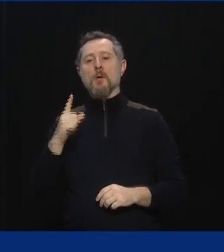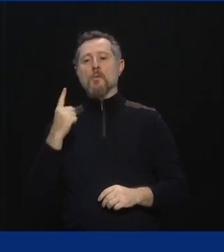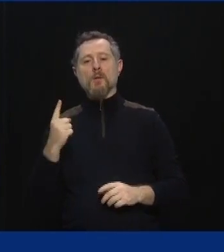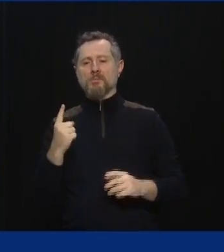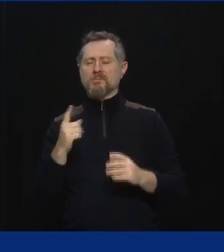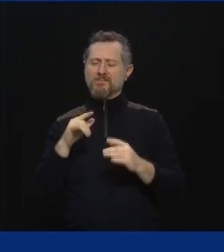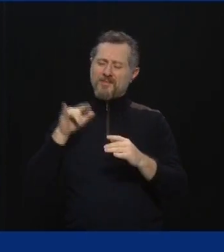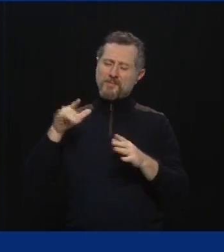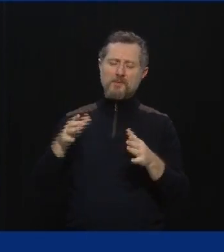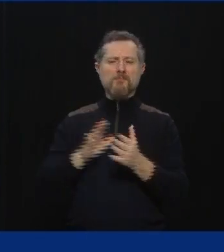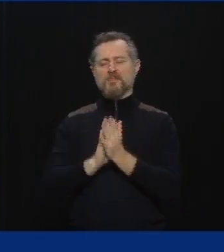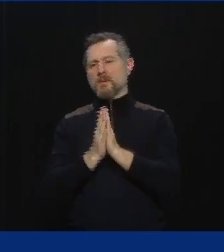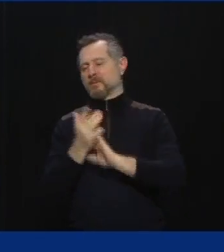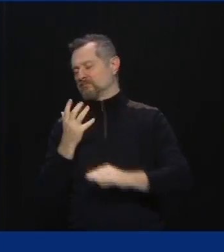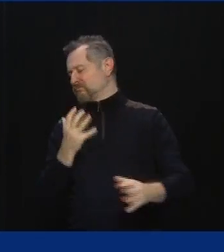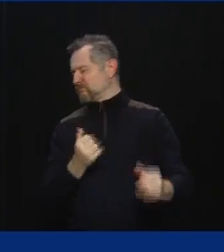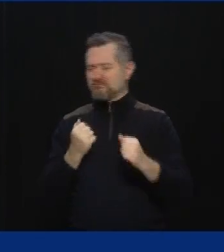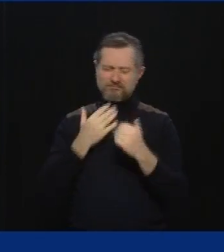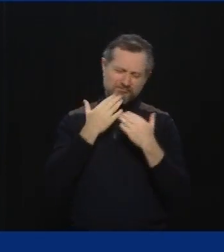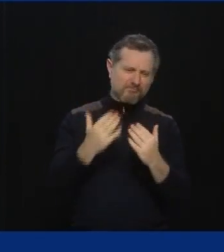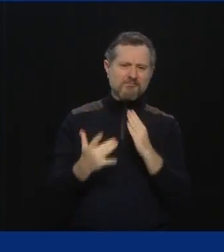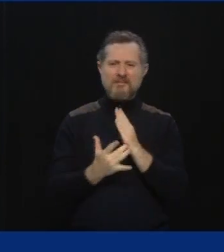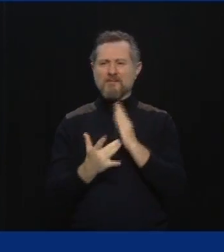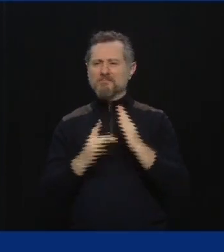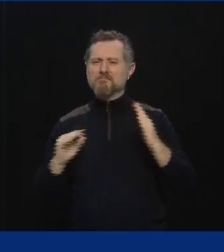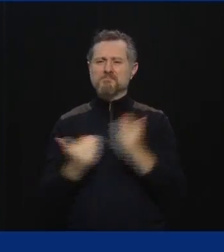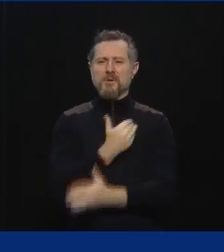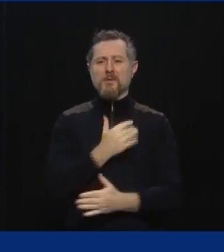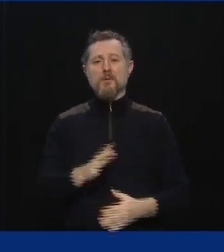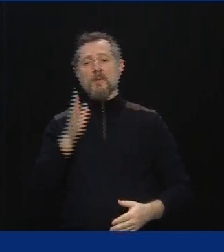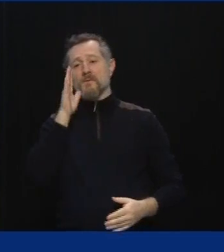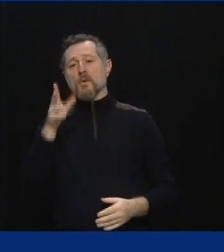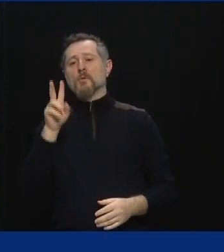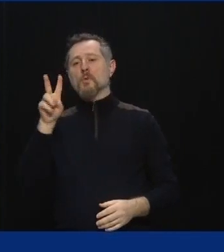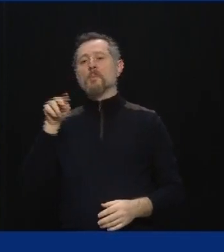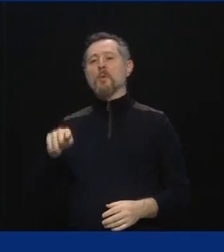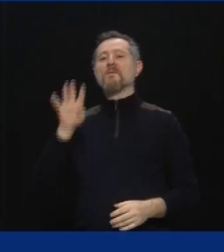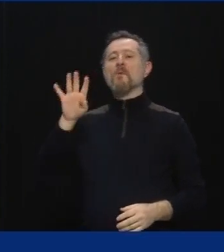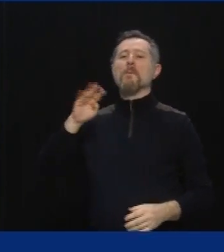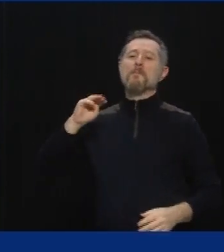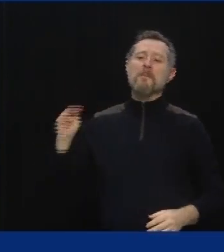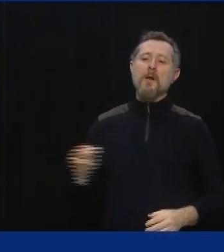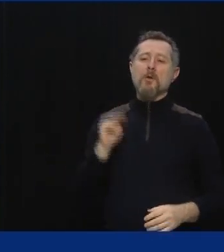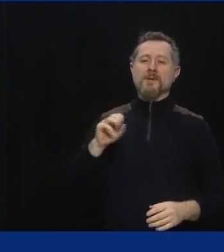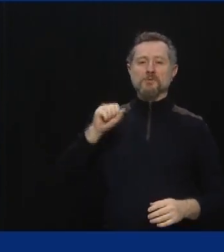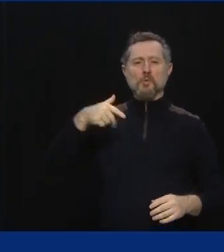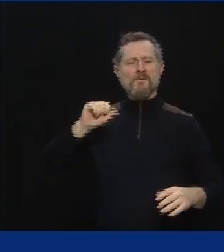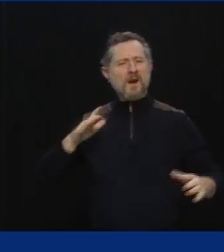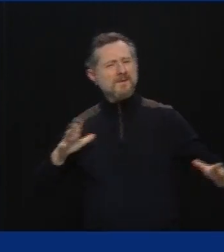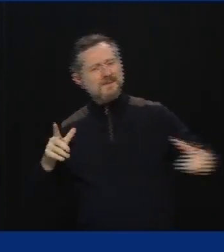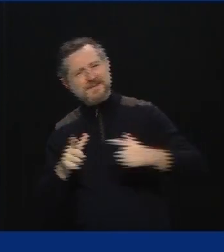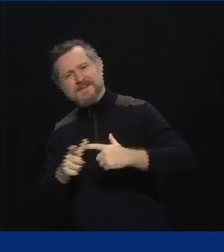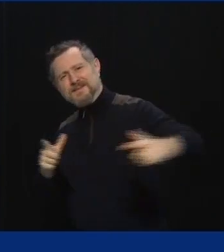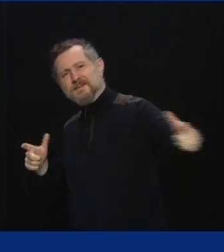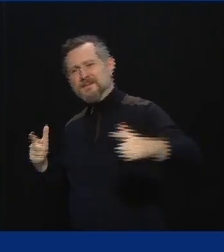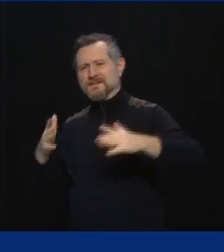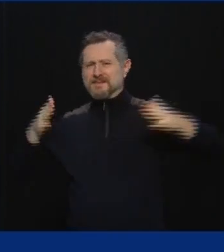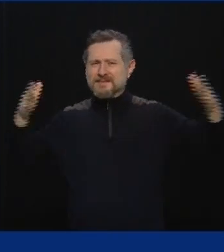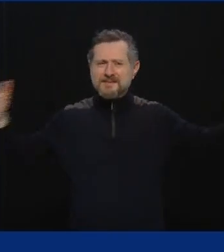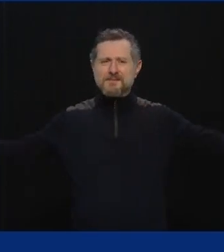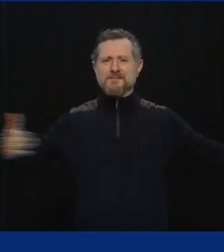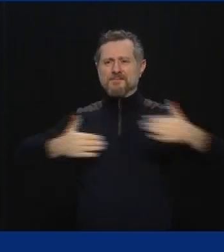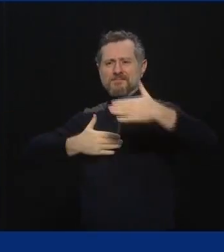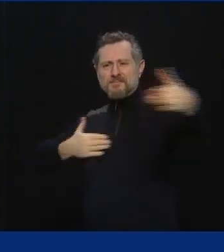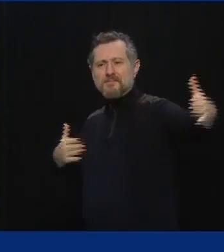facility. It'll be 2.4 million square feet. It's hard to imagine how large that is, but it's going to be built on the current footprint of